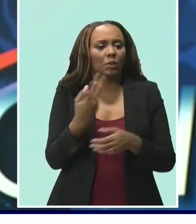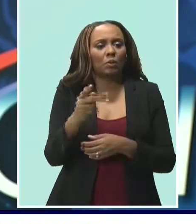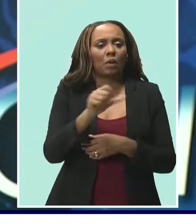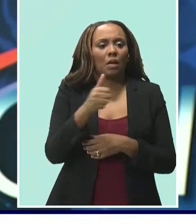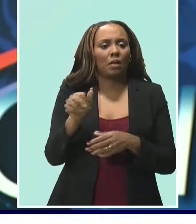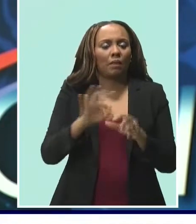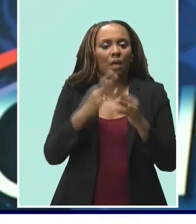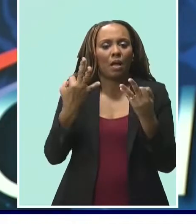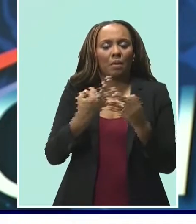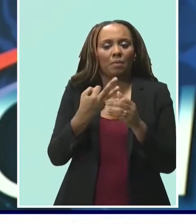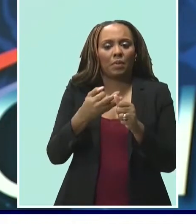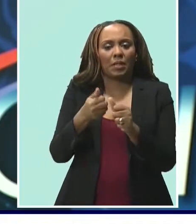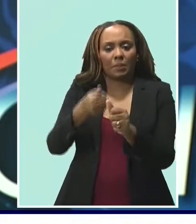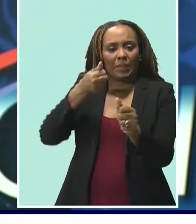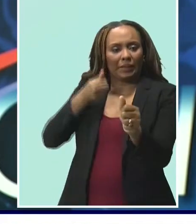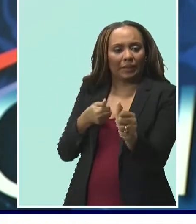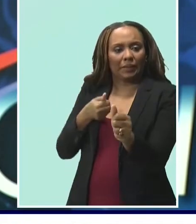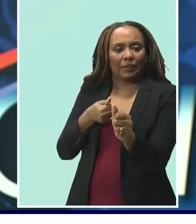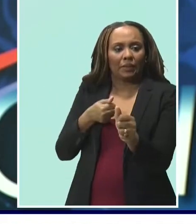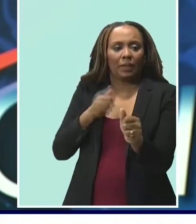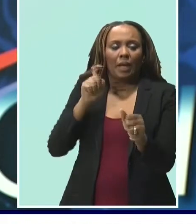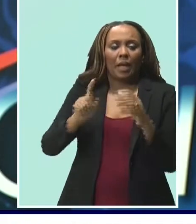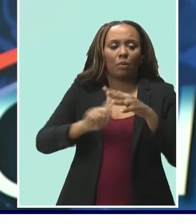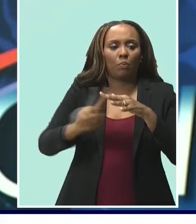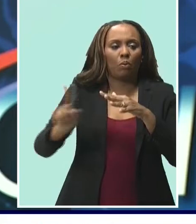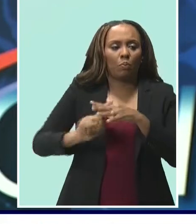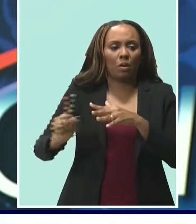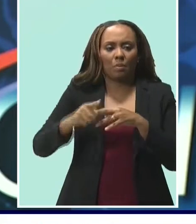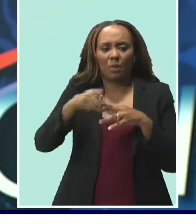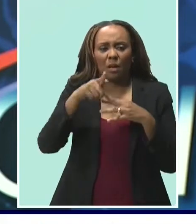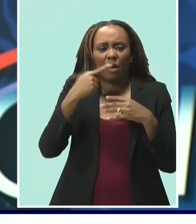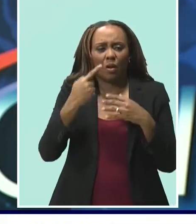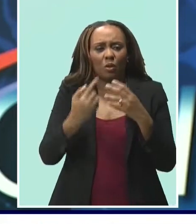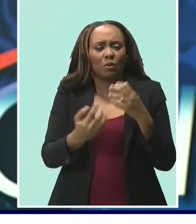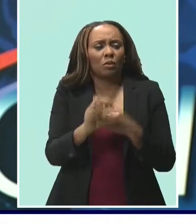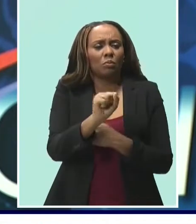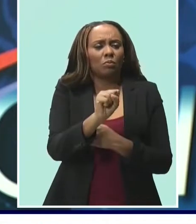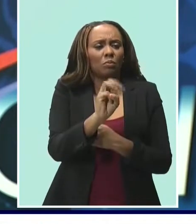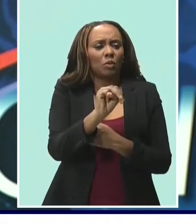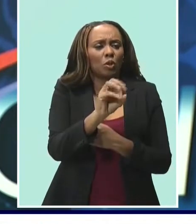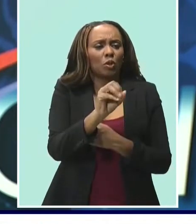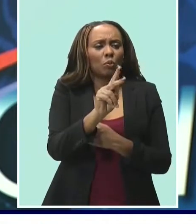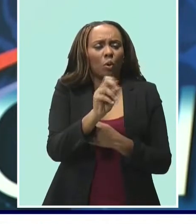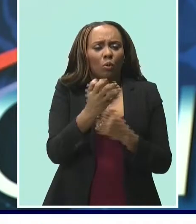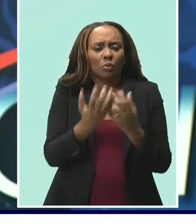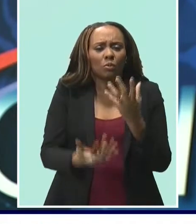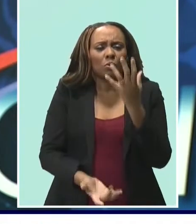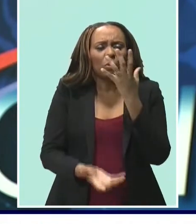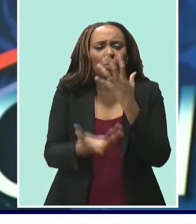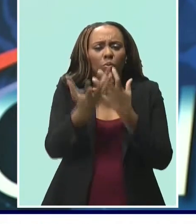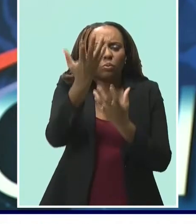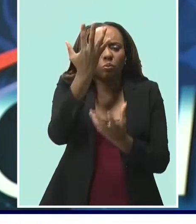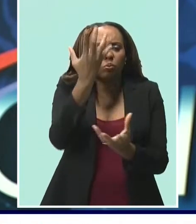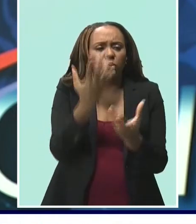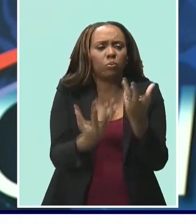of the destroyed homes were also forced to vacate their home due to heavy smoke and the threat of the fire